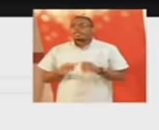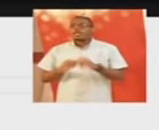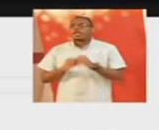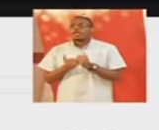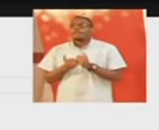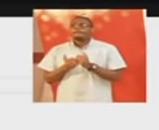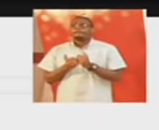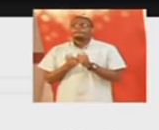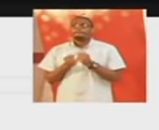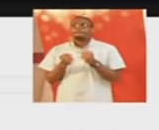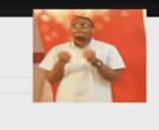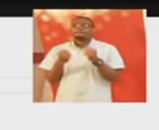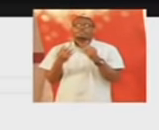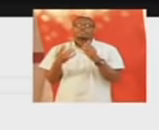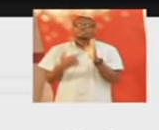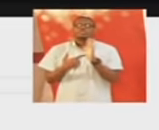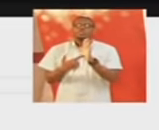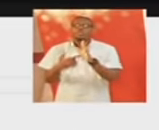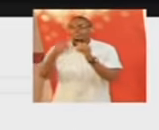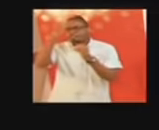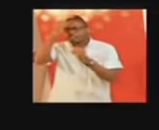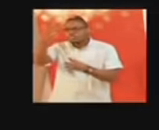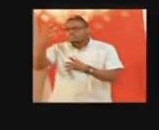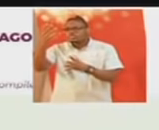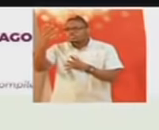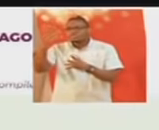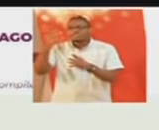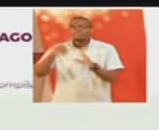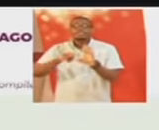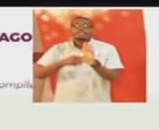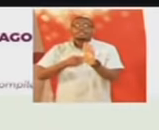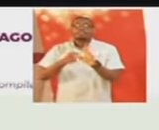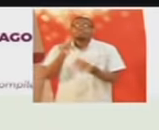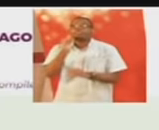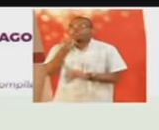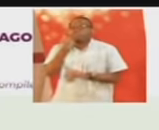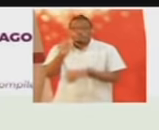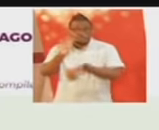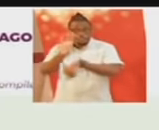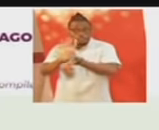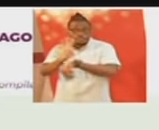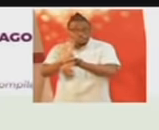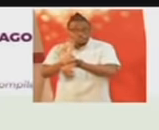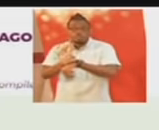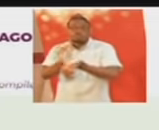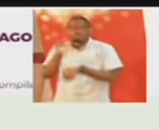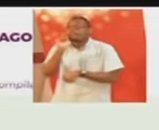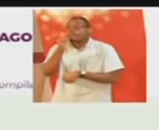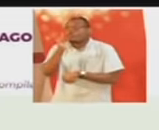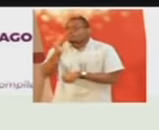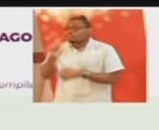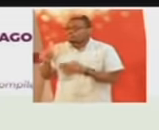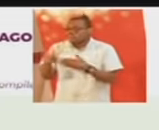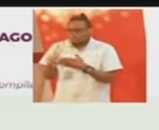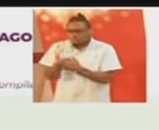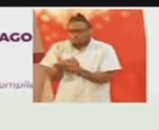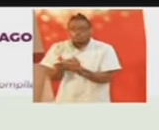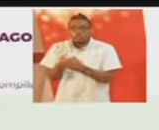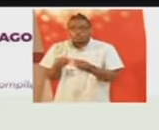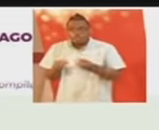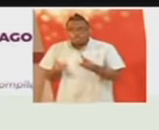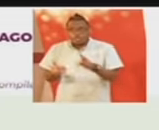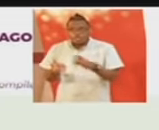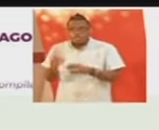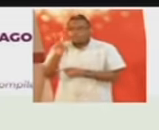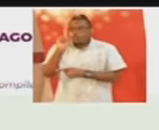releases from 4 p.m. tomorrow. So as of tomorrow, we'll be having one press release per